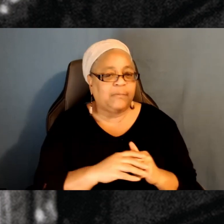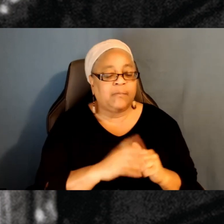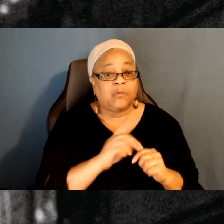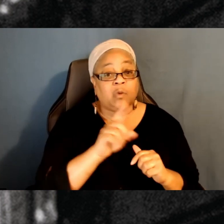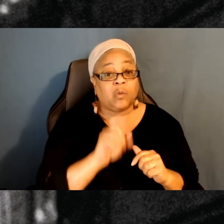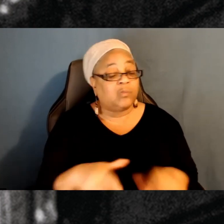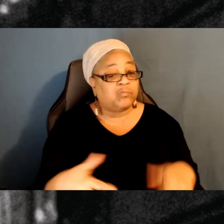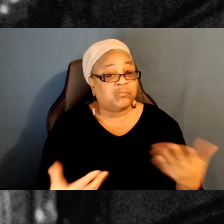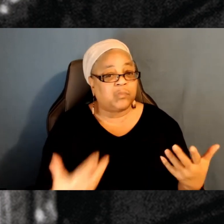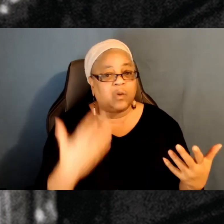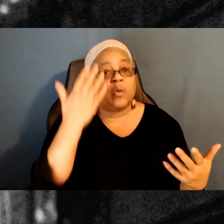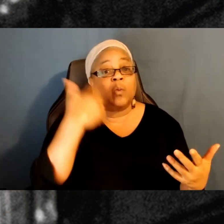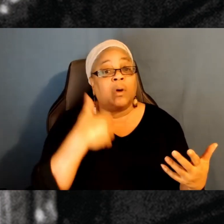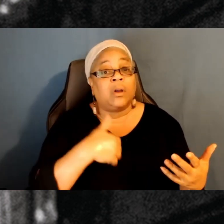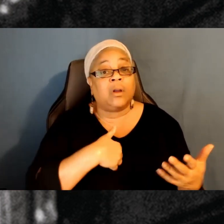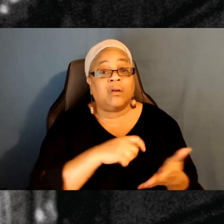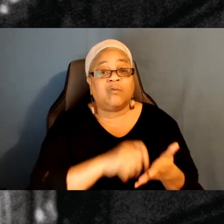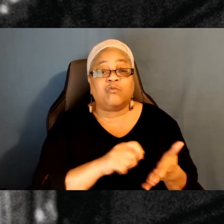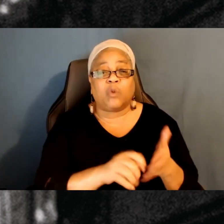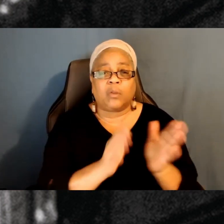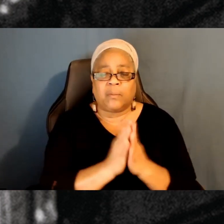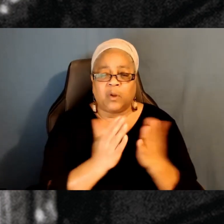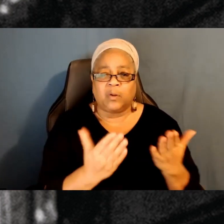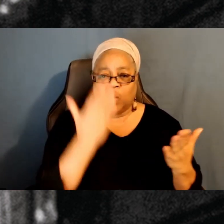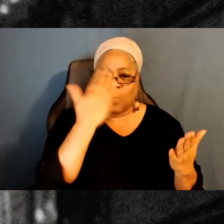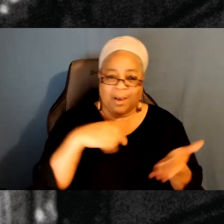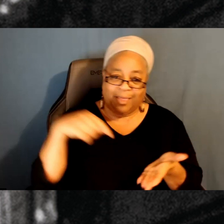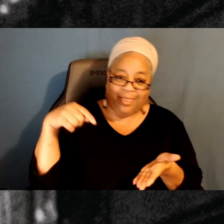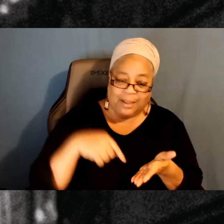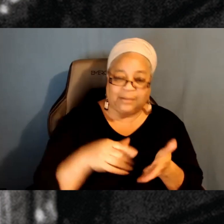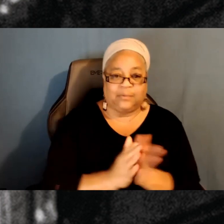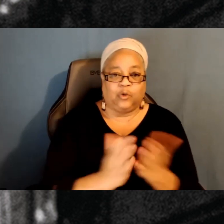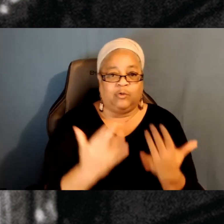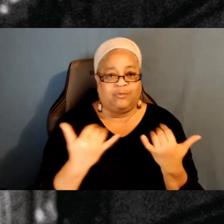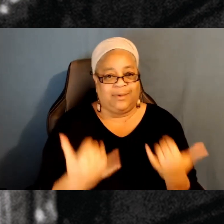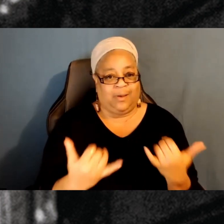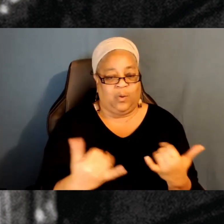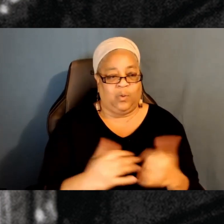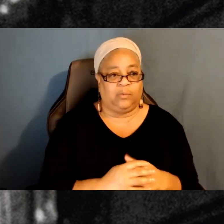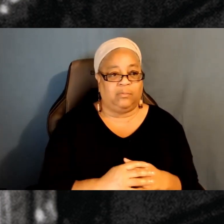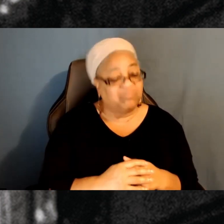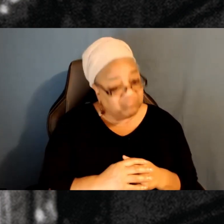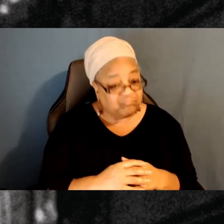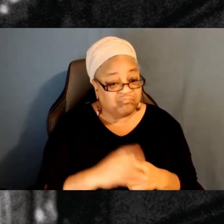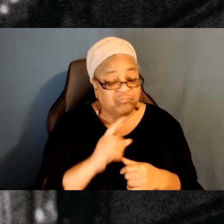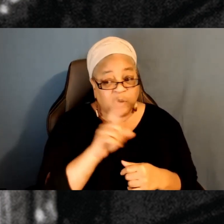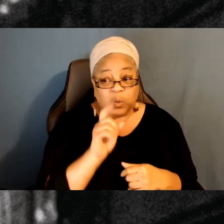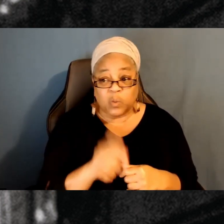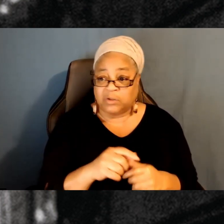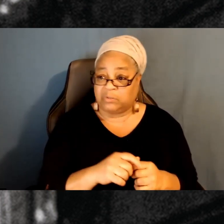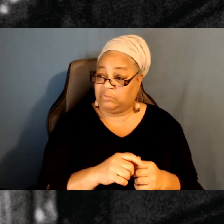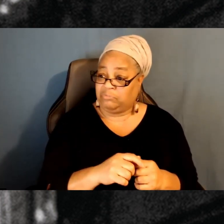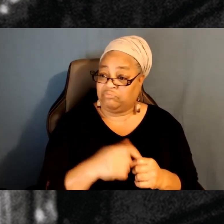is, why did I write the book? And why did I write this book right now? And it's a question that I